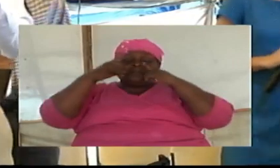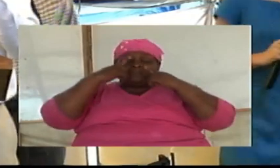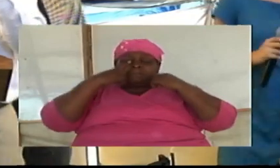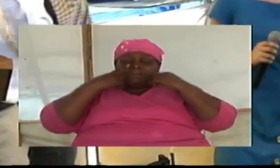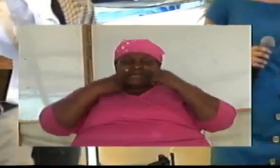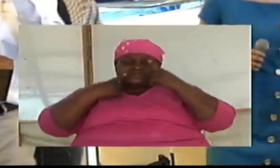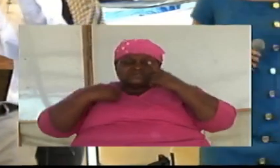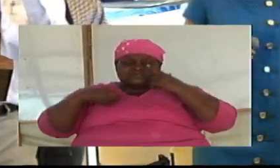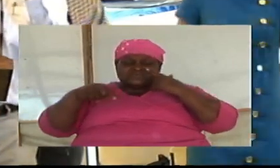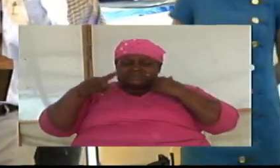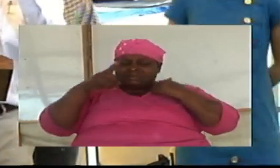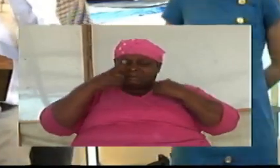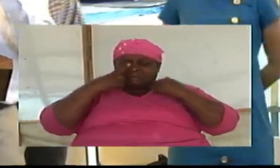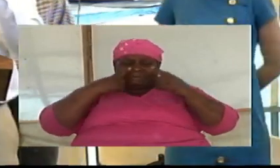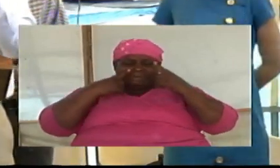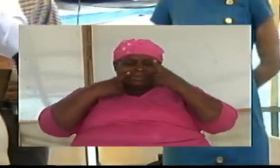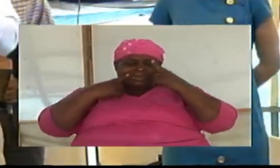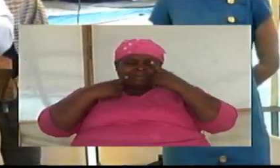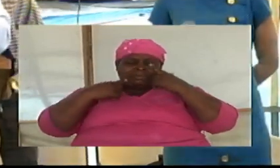all my